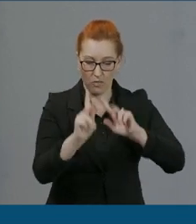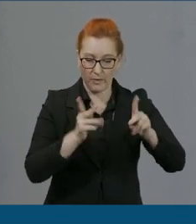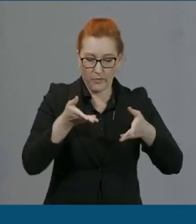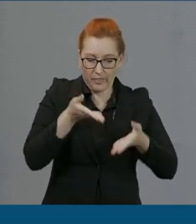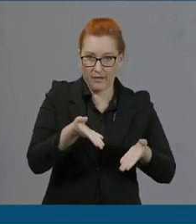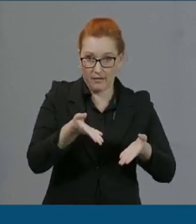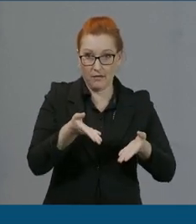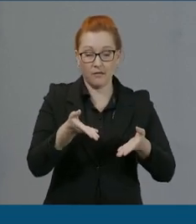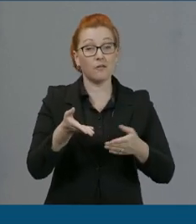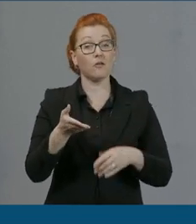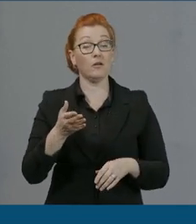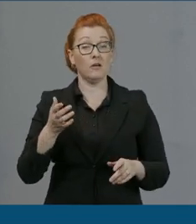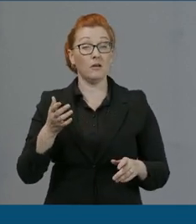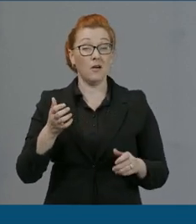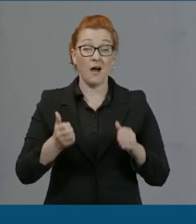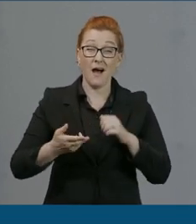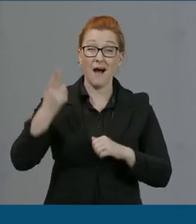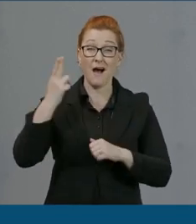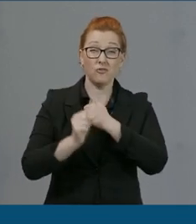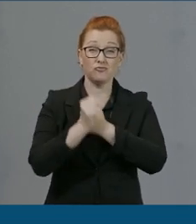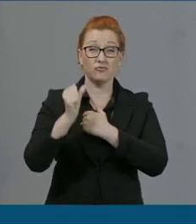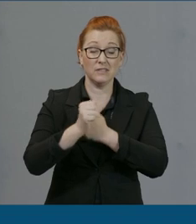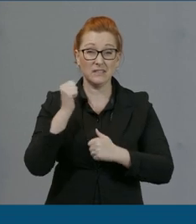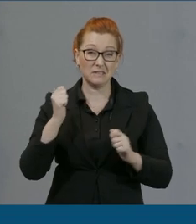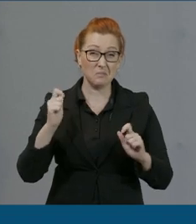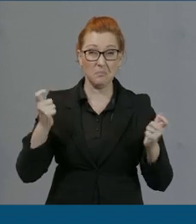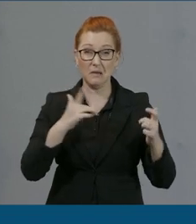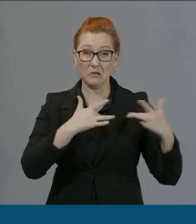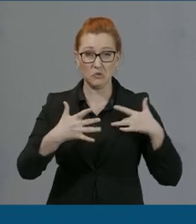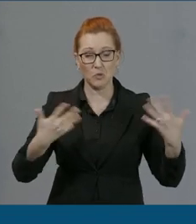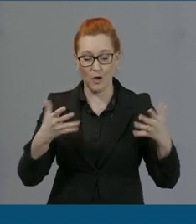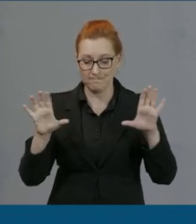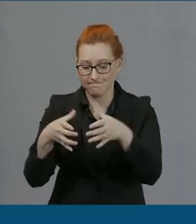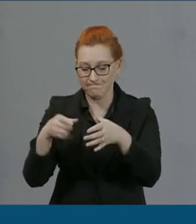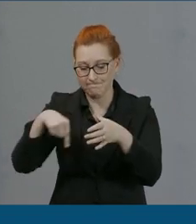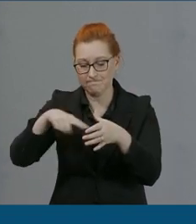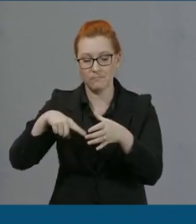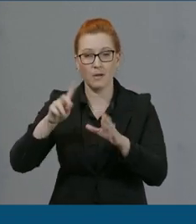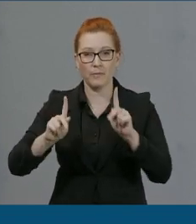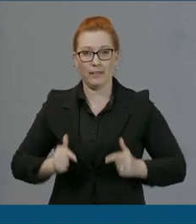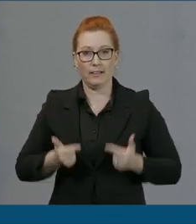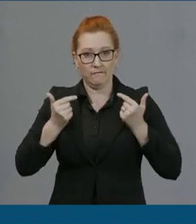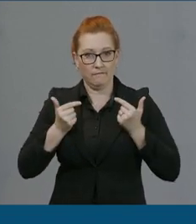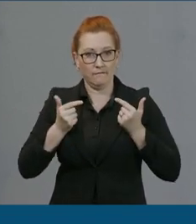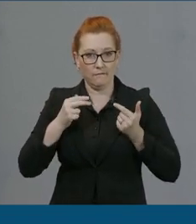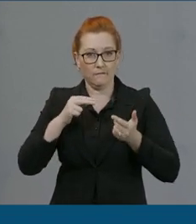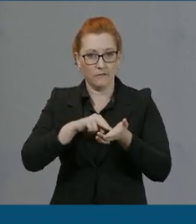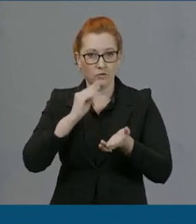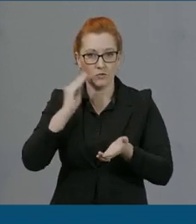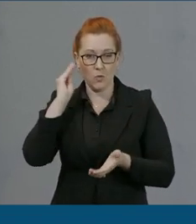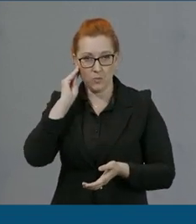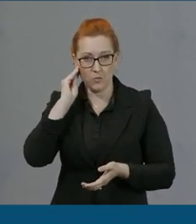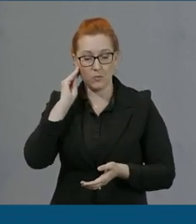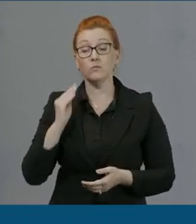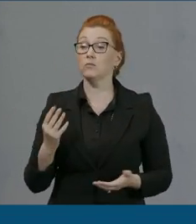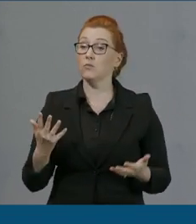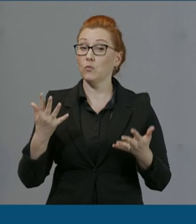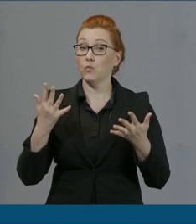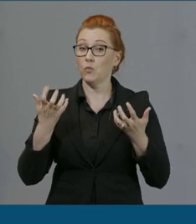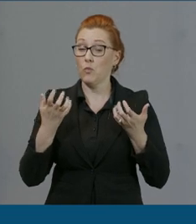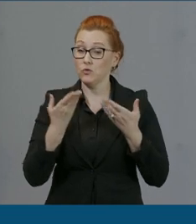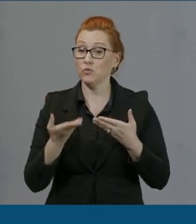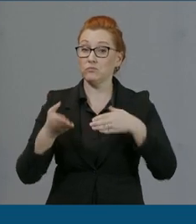largest concern is in these congregate settings. We want to enhance infection control recommendations for these